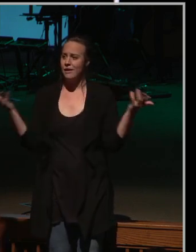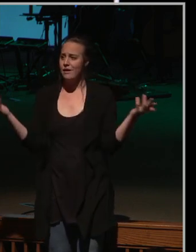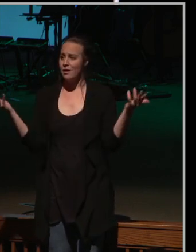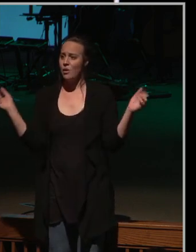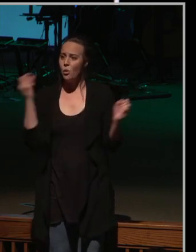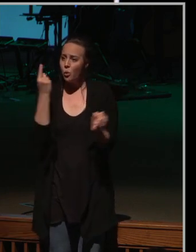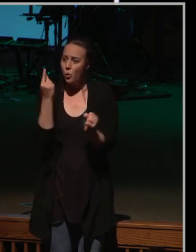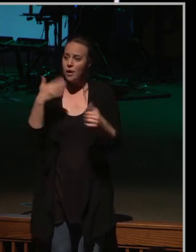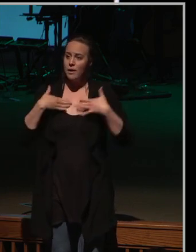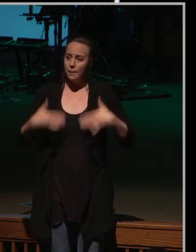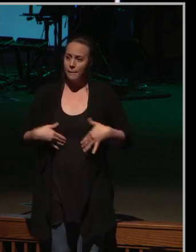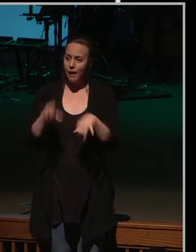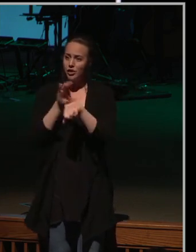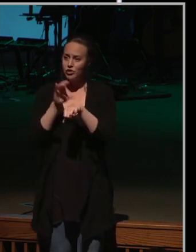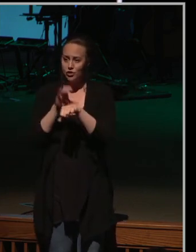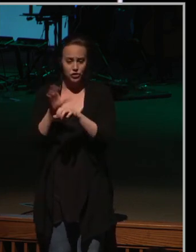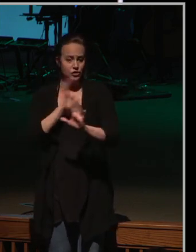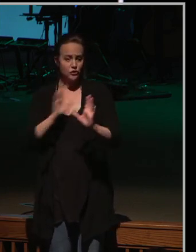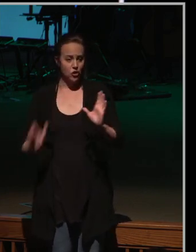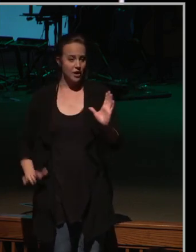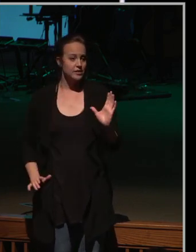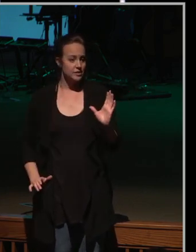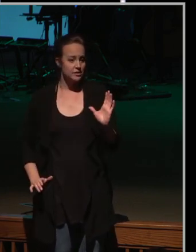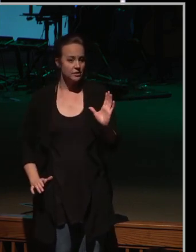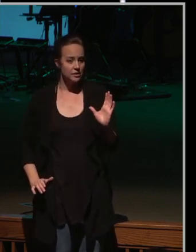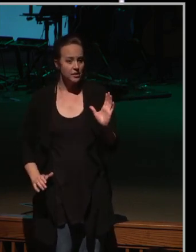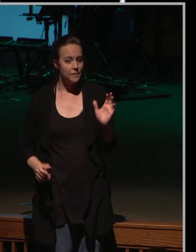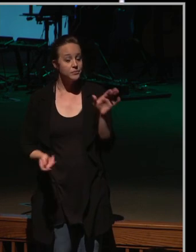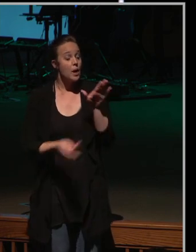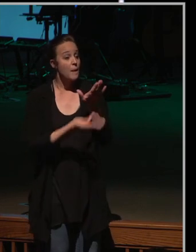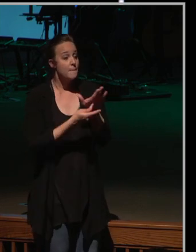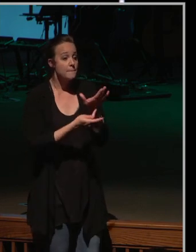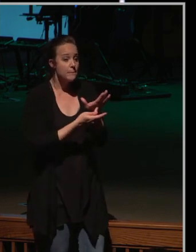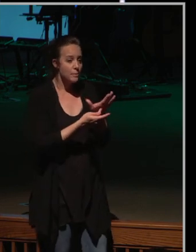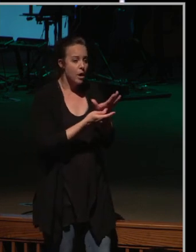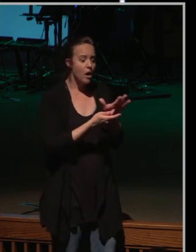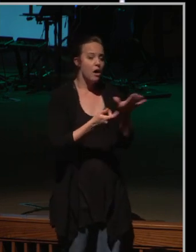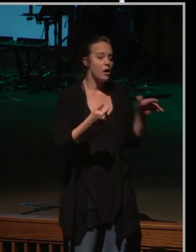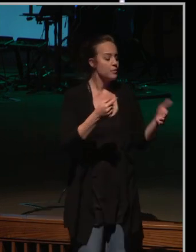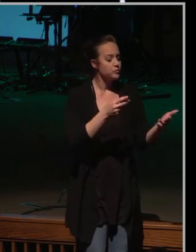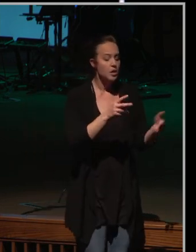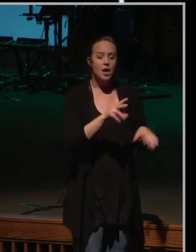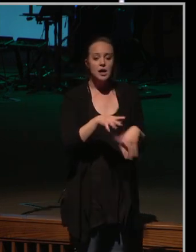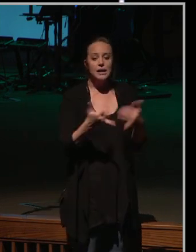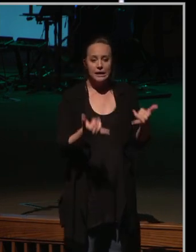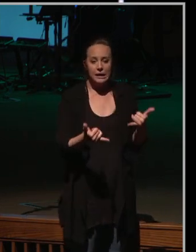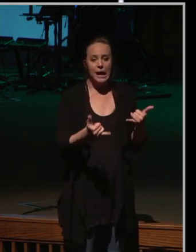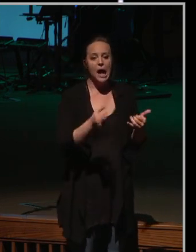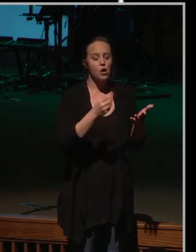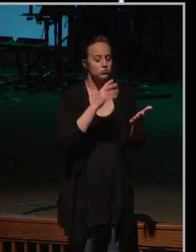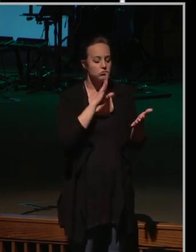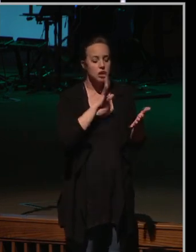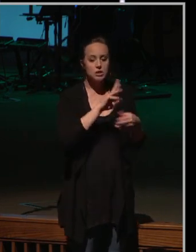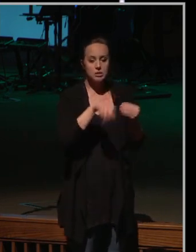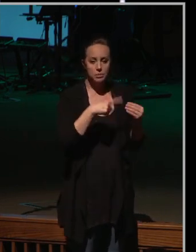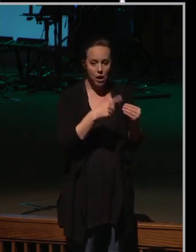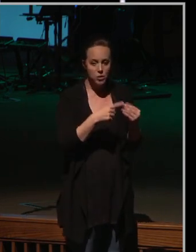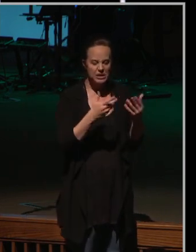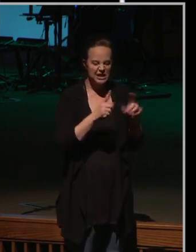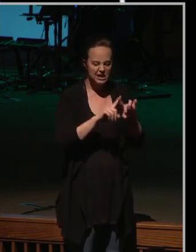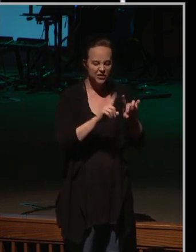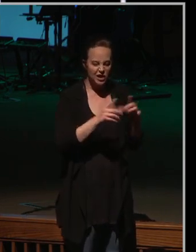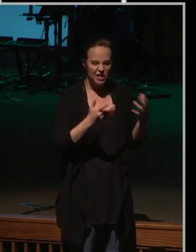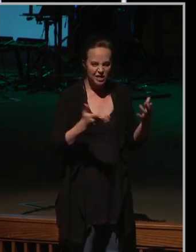Paul now does a little shift as he gets into verse 16. And he starts getting into some specific instruction, not just character traits that we